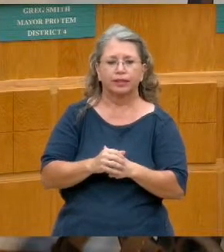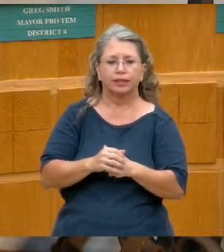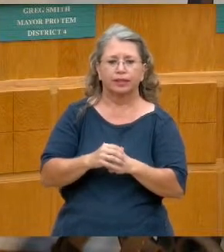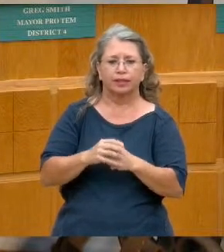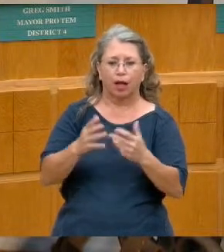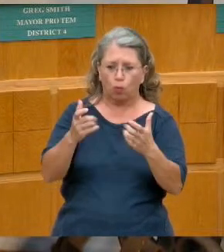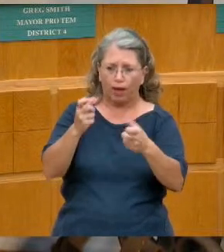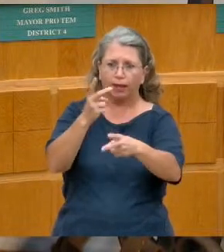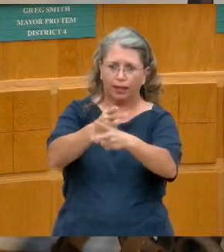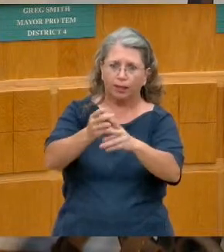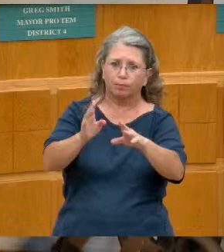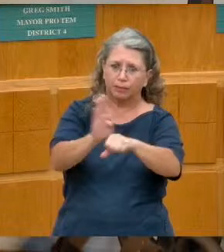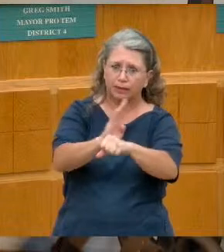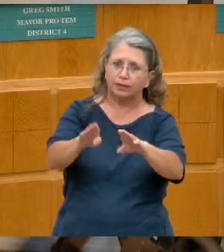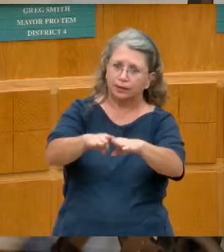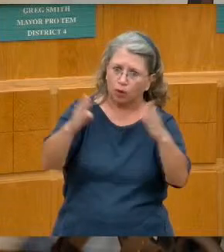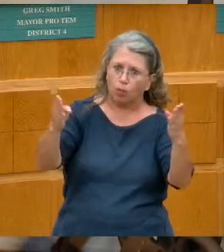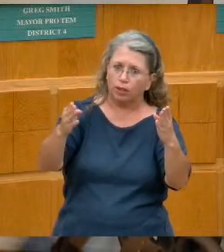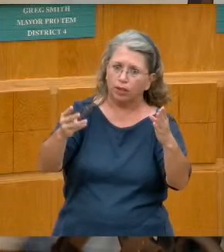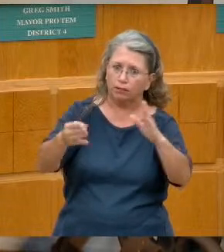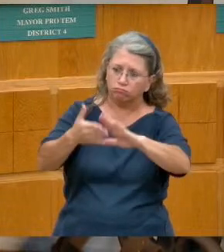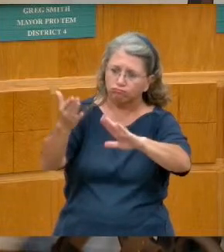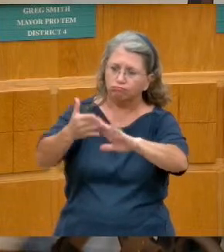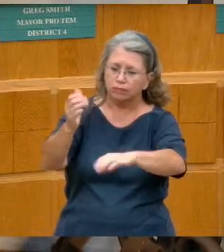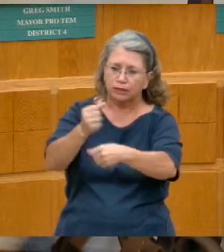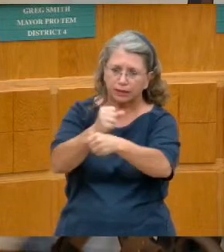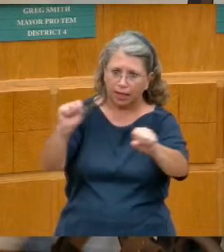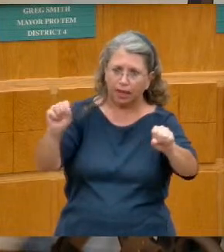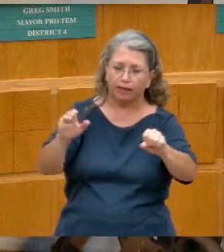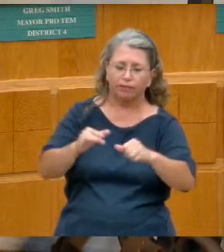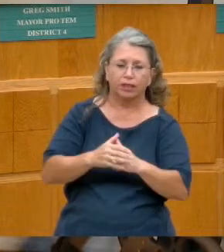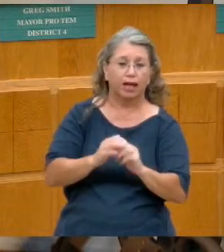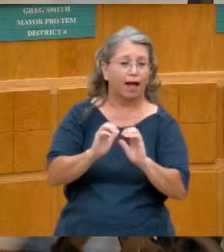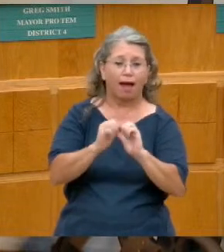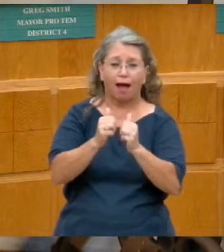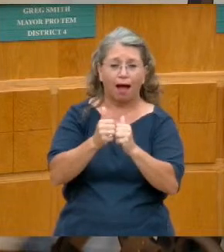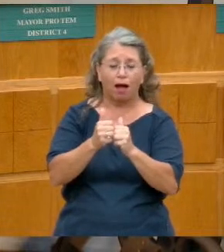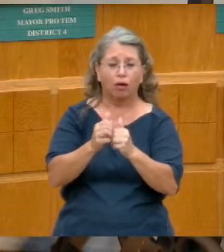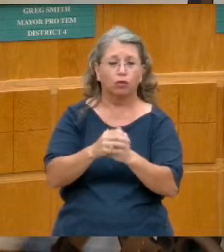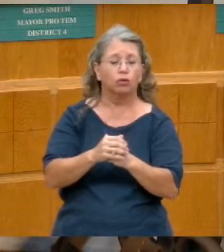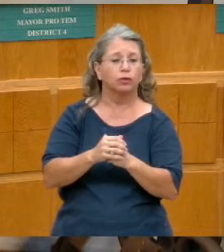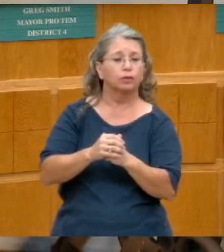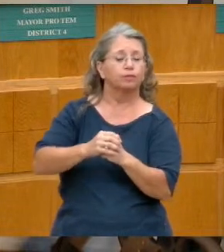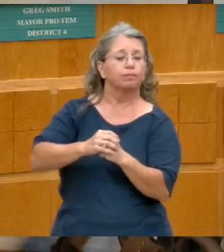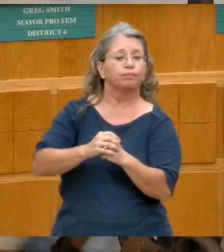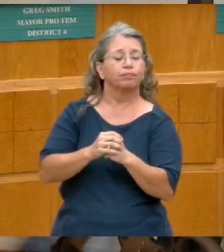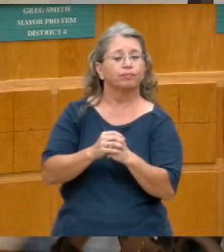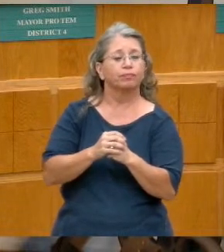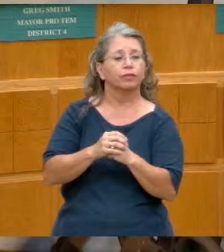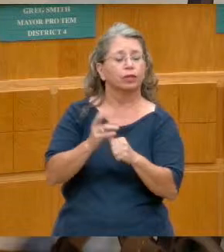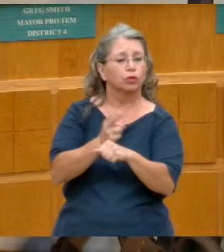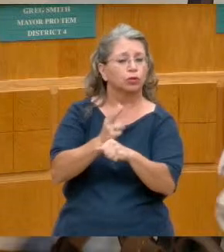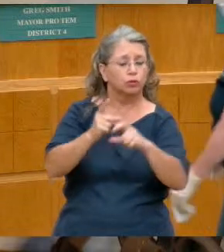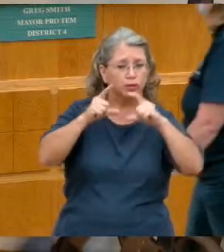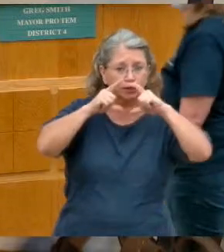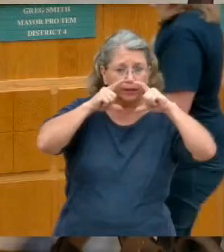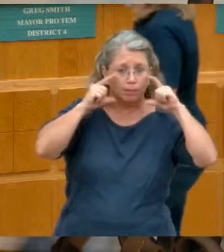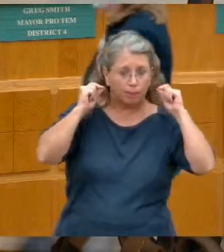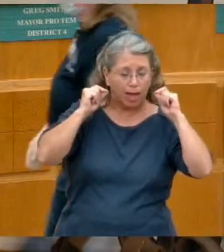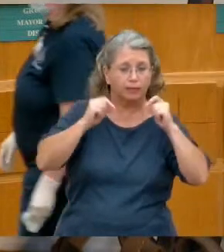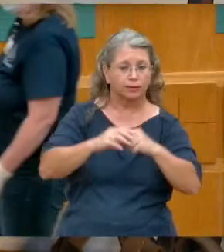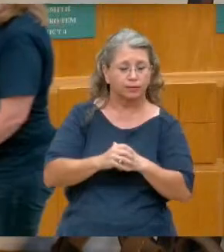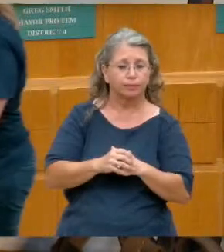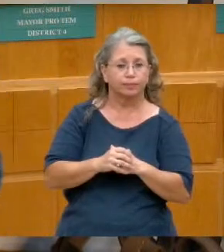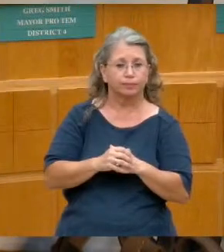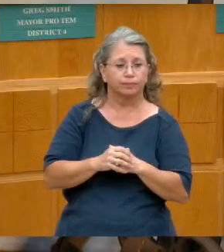businesses open and operating safely. The way we can do this is with a mandatory mask order. Governor Abbott has given county